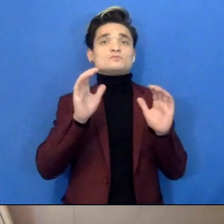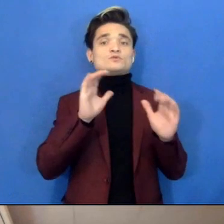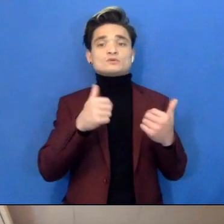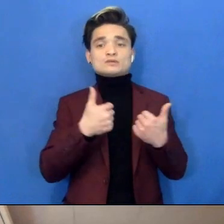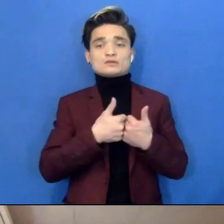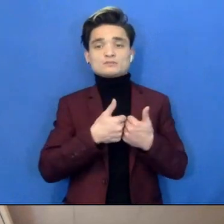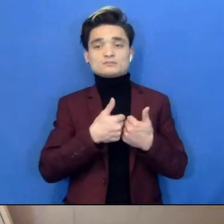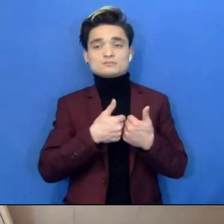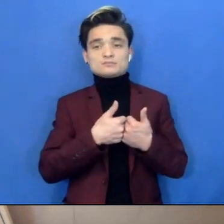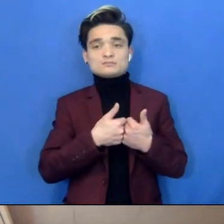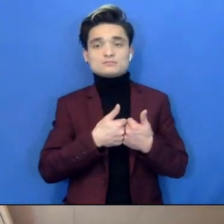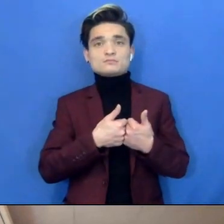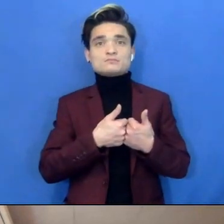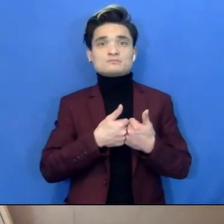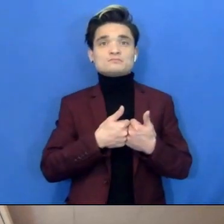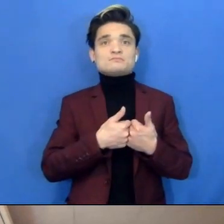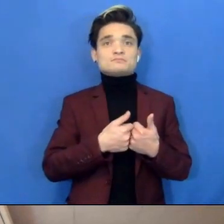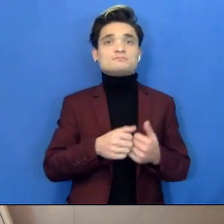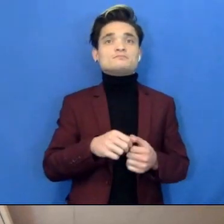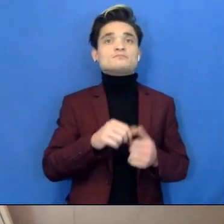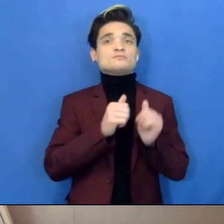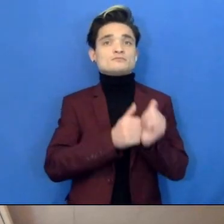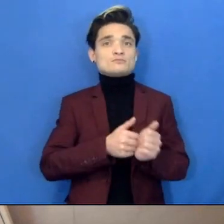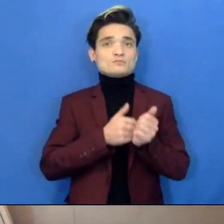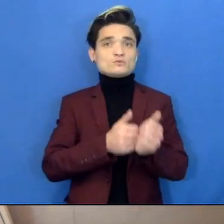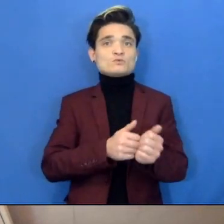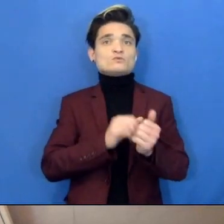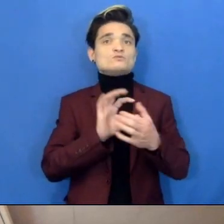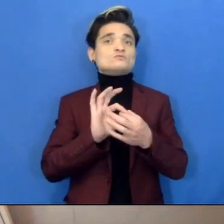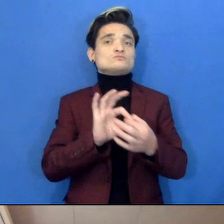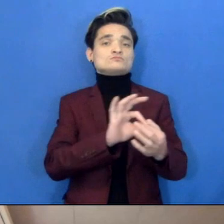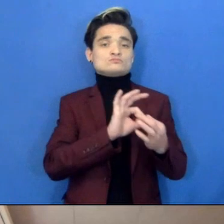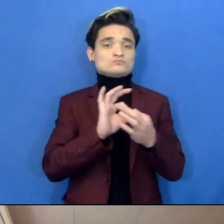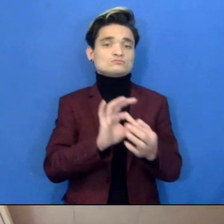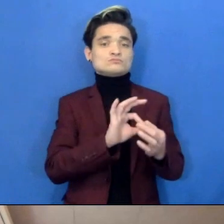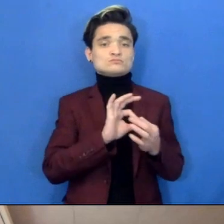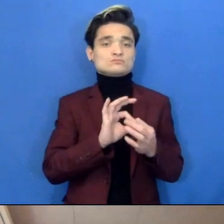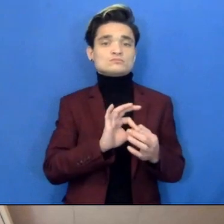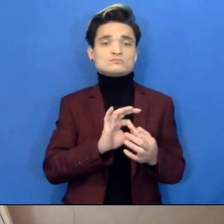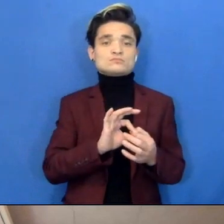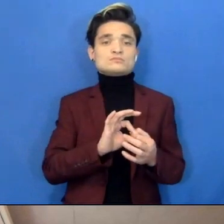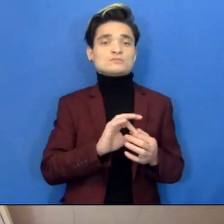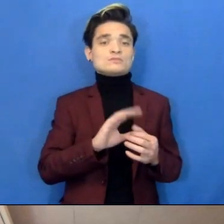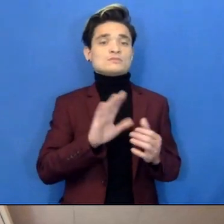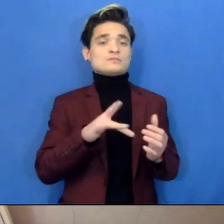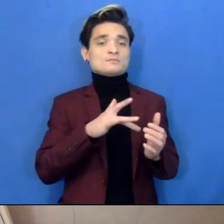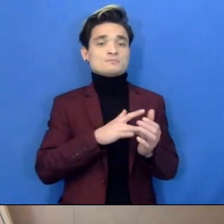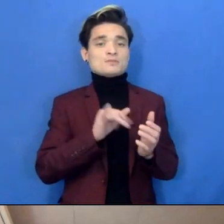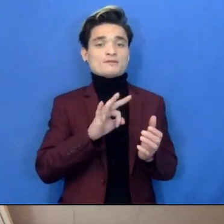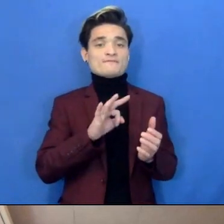the relationship, where in the middle of those two ways of thinking are long